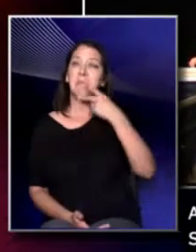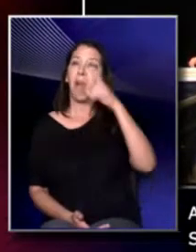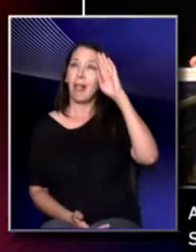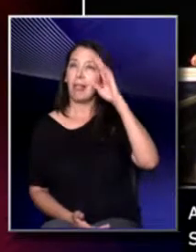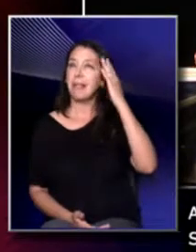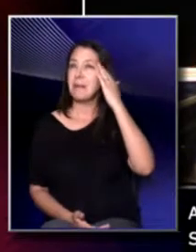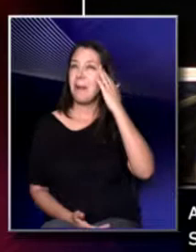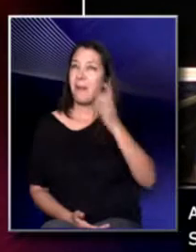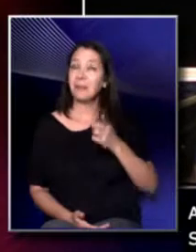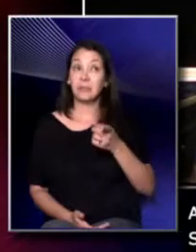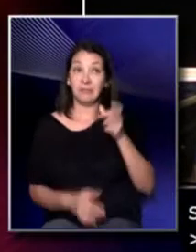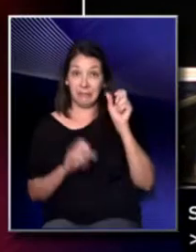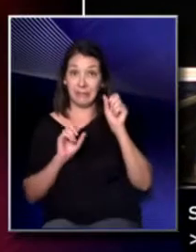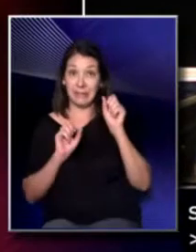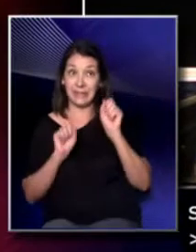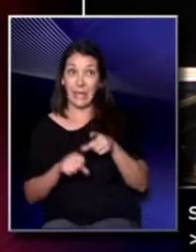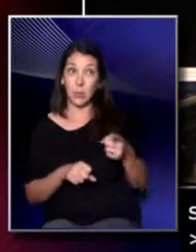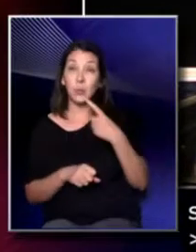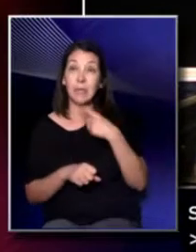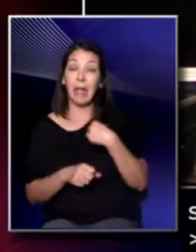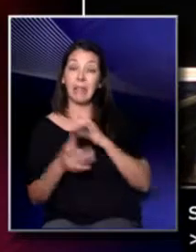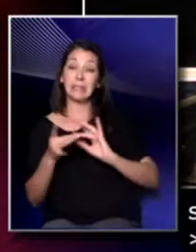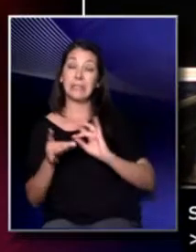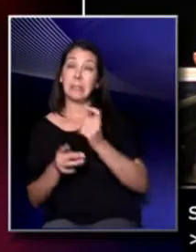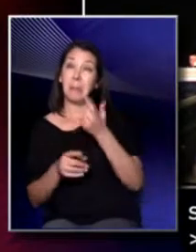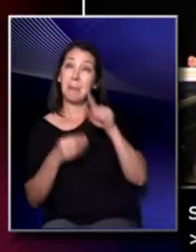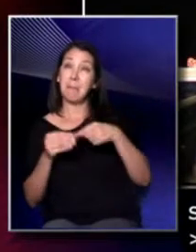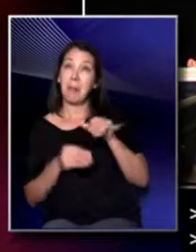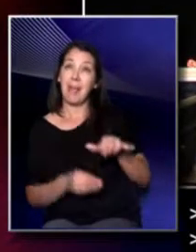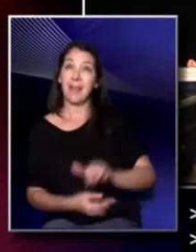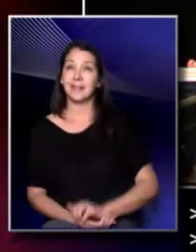Okay. Can you tell us just a couple of things about Elwyn?